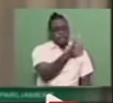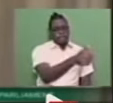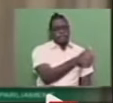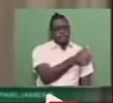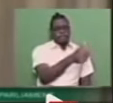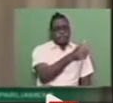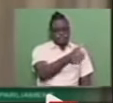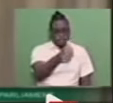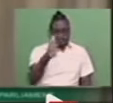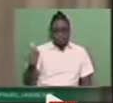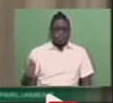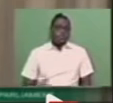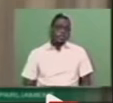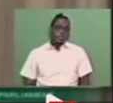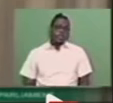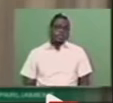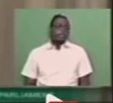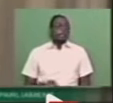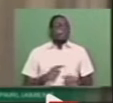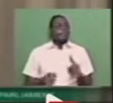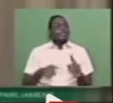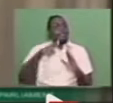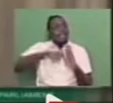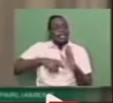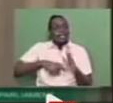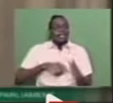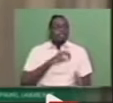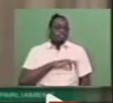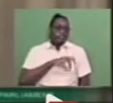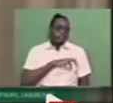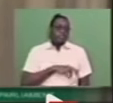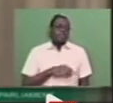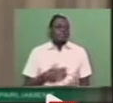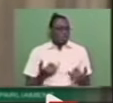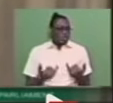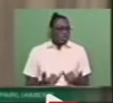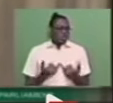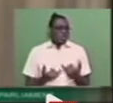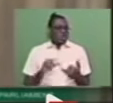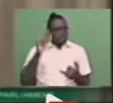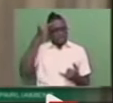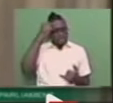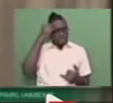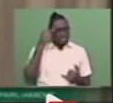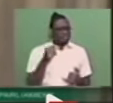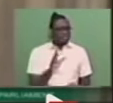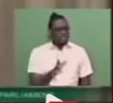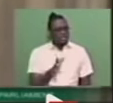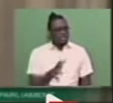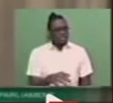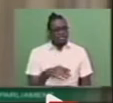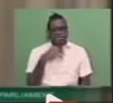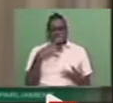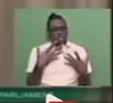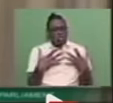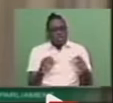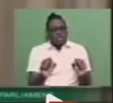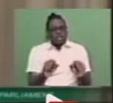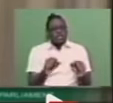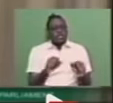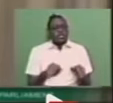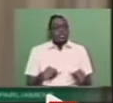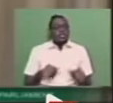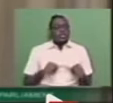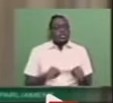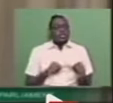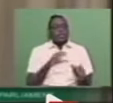and that would lead to NP making a further loss. question now is the